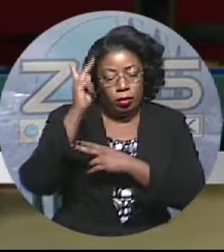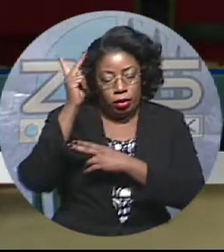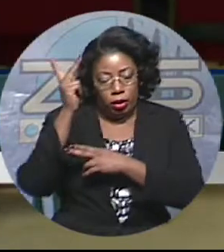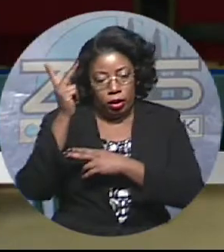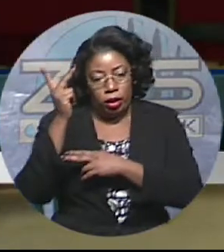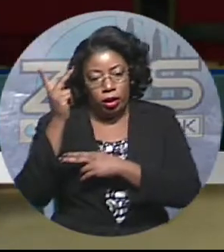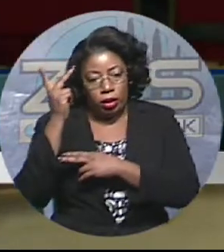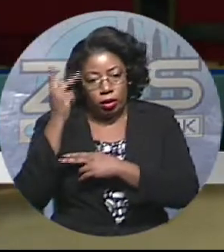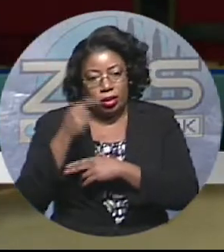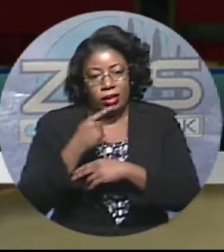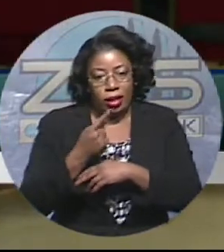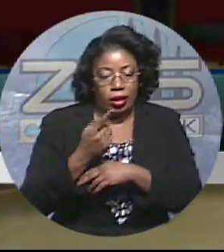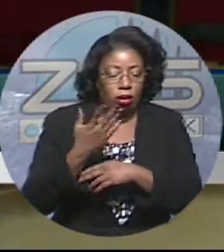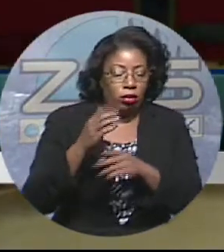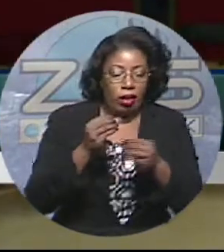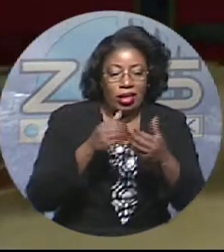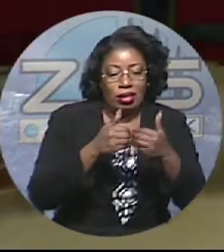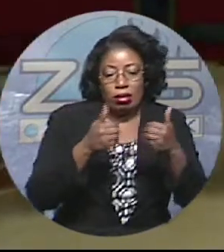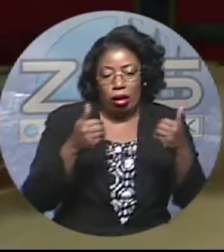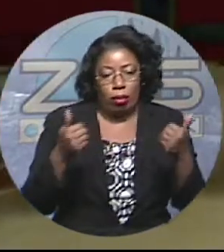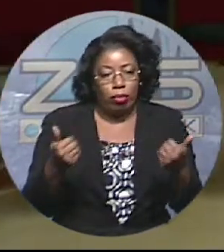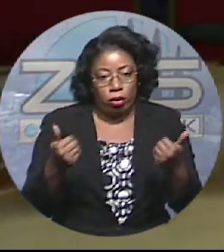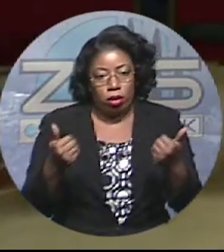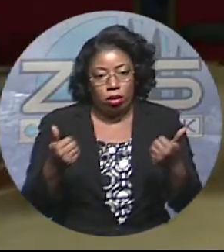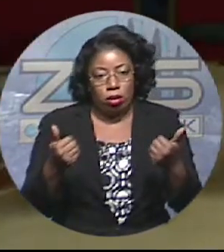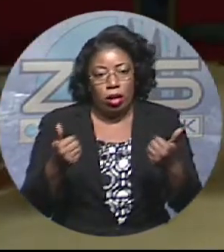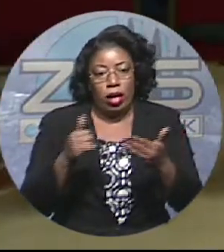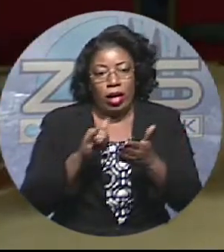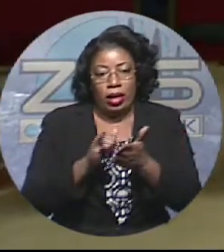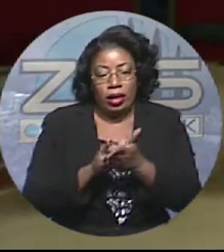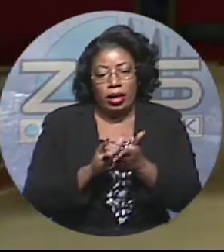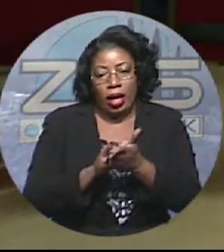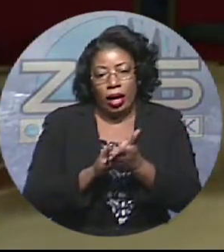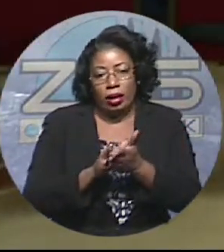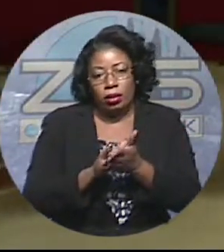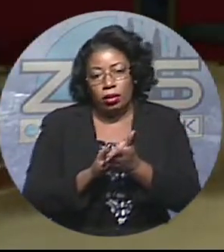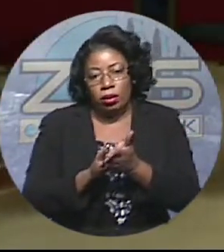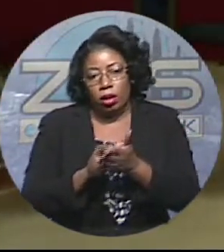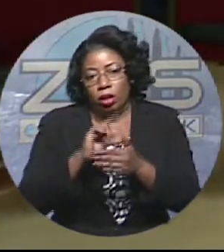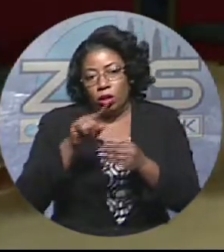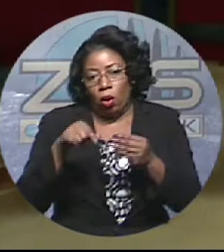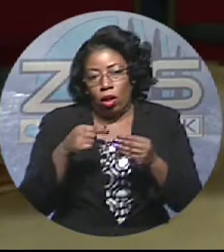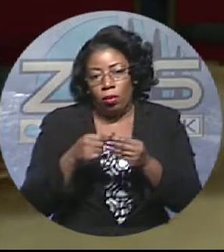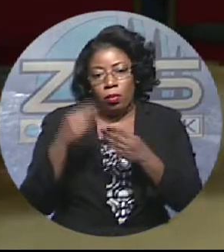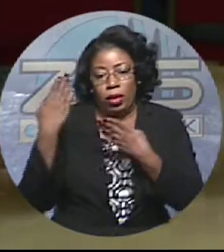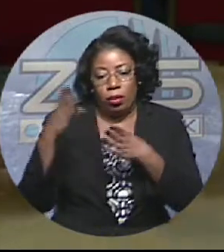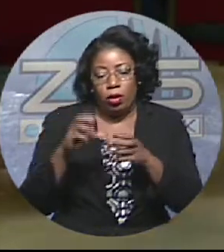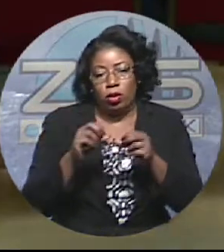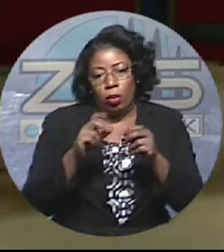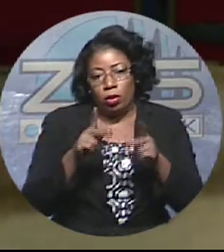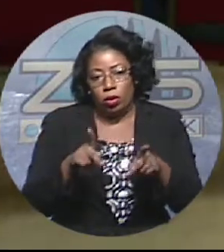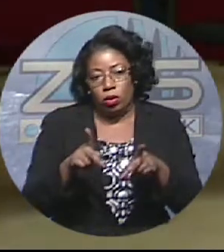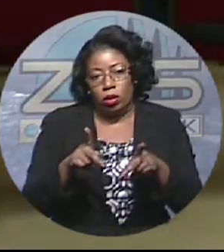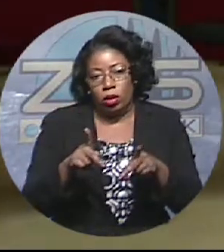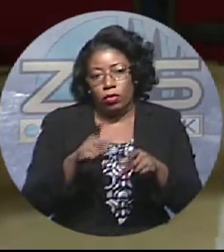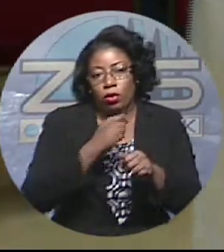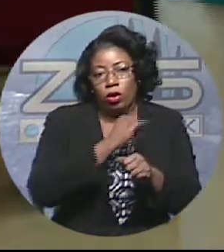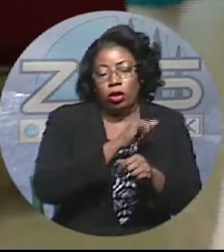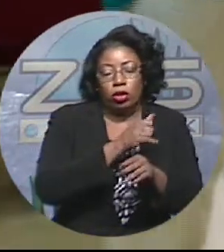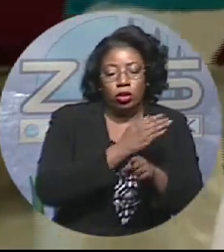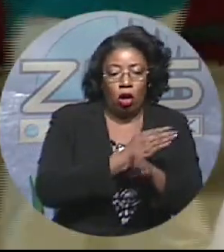has not been a separate doctrine. And that doctrine, that initial political doctrine, has been all about Bahamian opportunity to